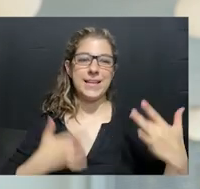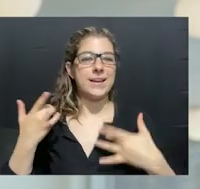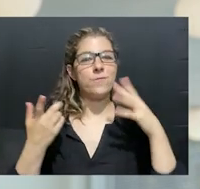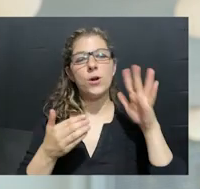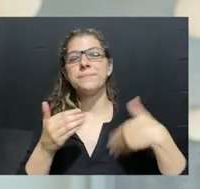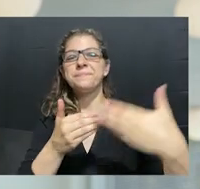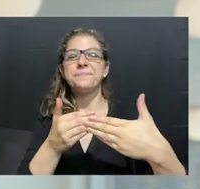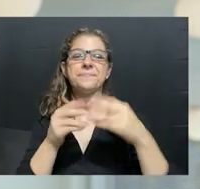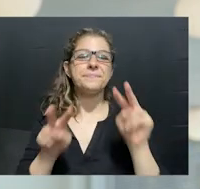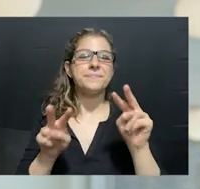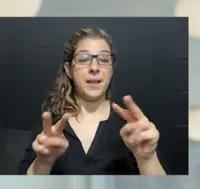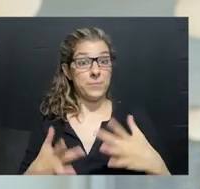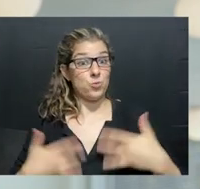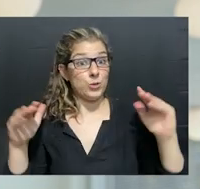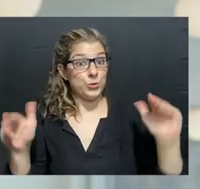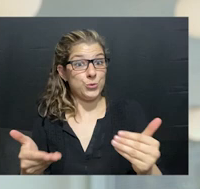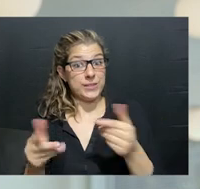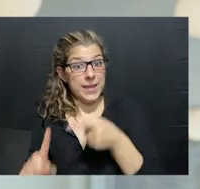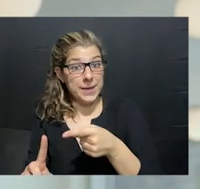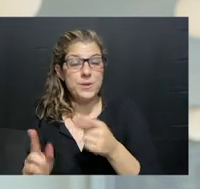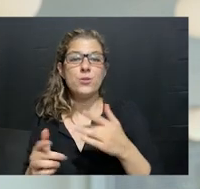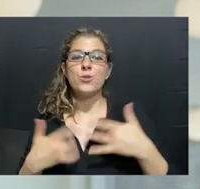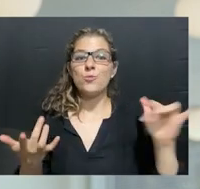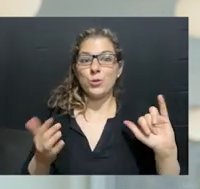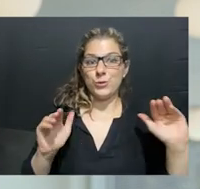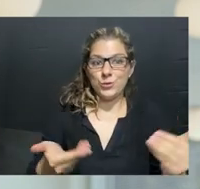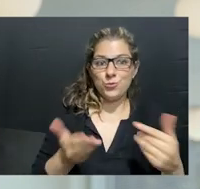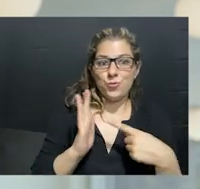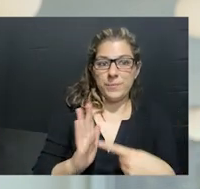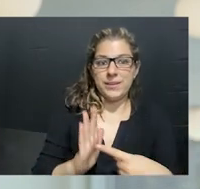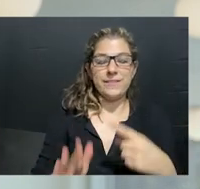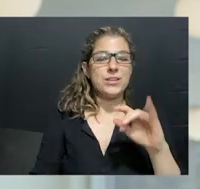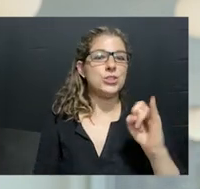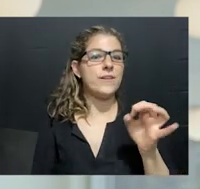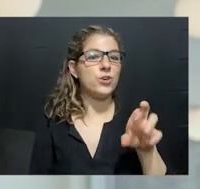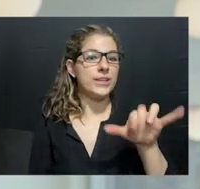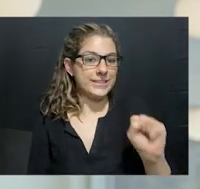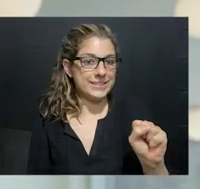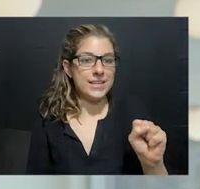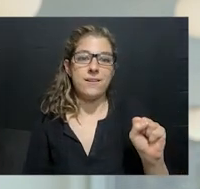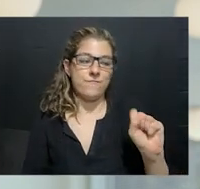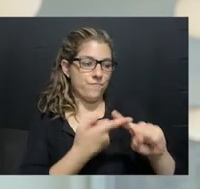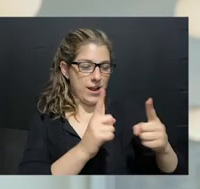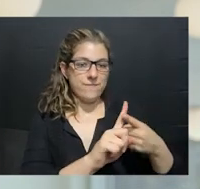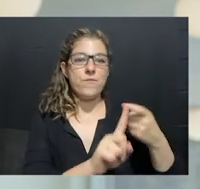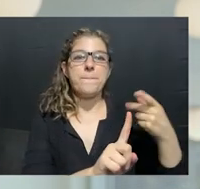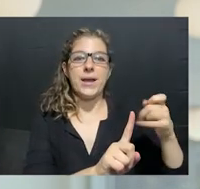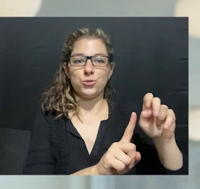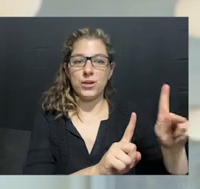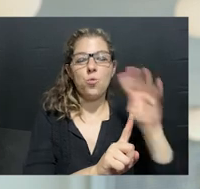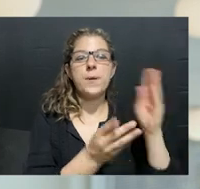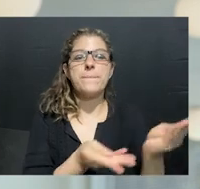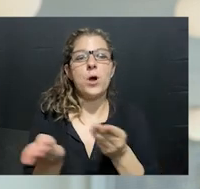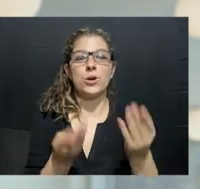come. I'm thrilled to introduce him and thrilled to also introduce Representative Hakeem Jeffries, a longtime friend of Patrick's who will be moderating